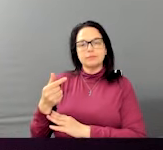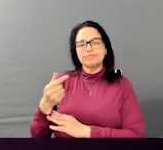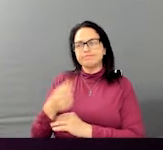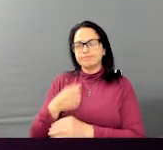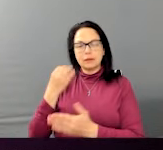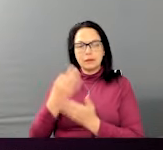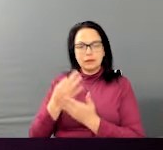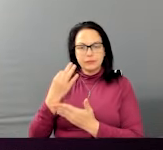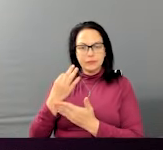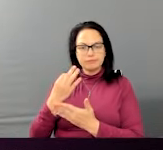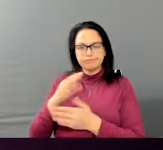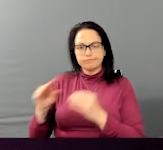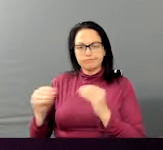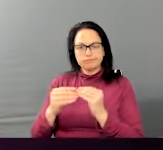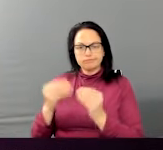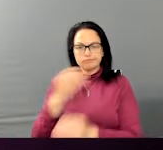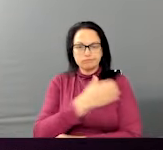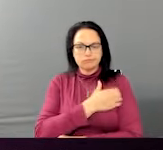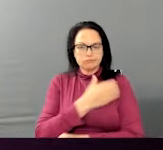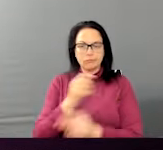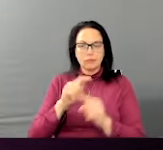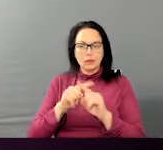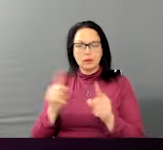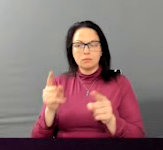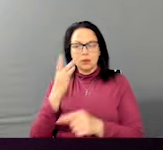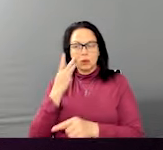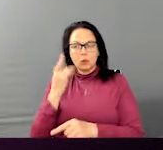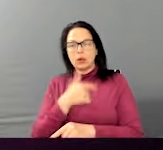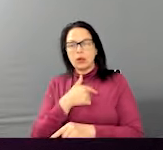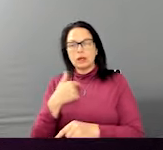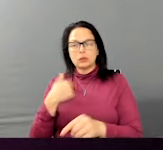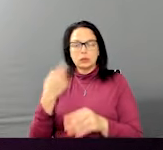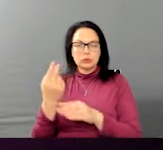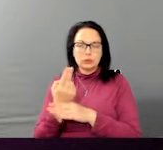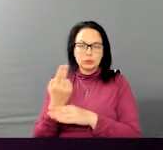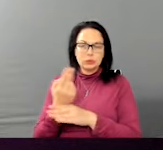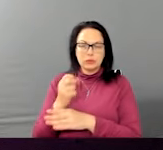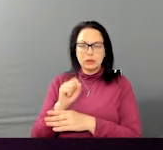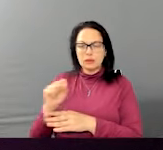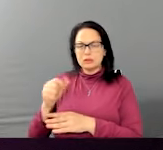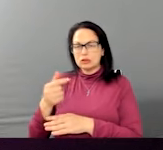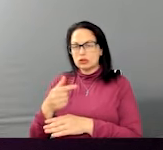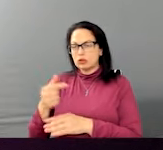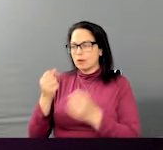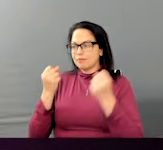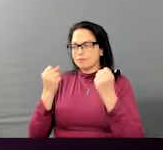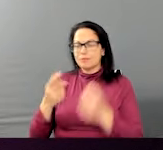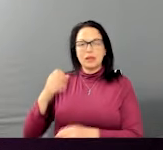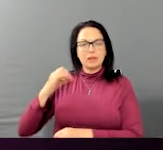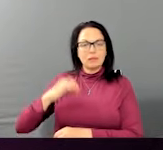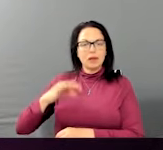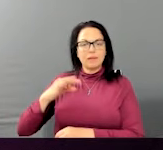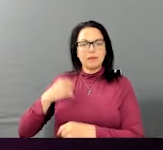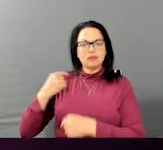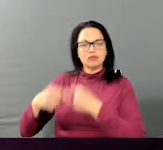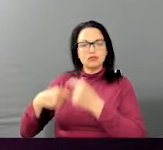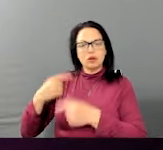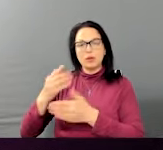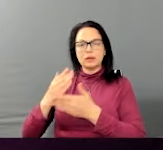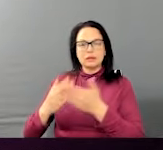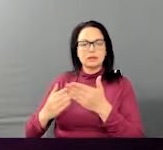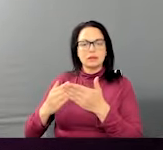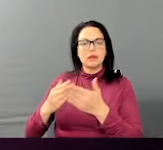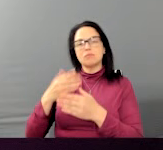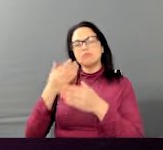more powerful. But the reason we do SSG is because there are a lot of benefits with being able to just generate some static files and send them